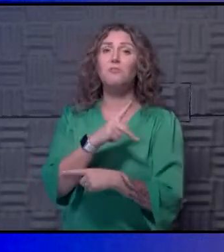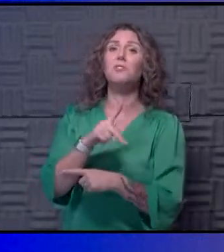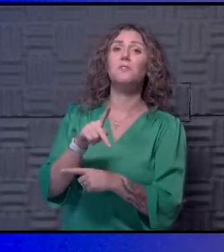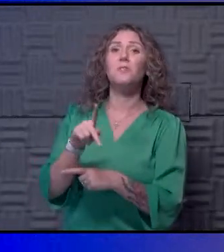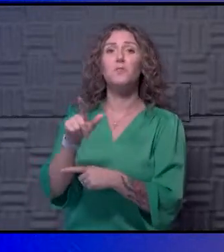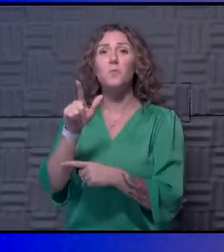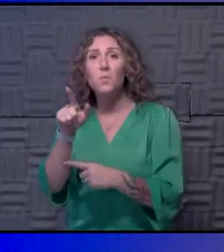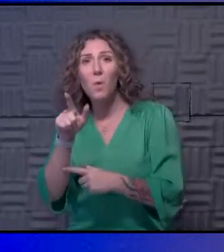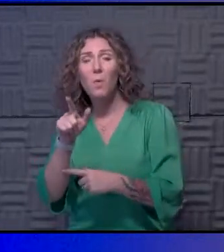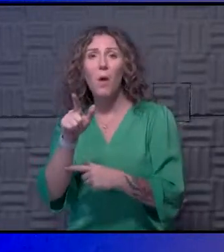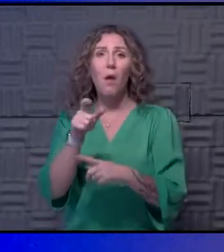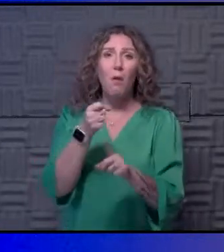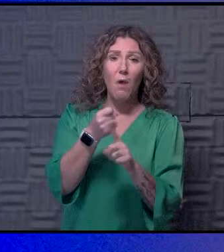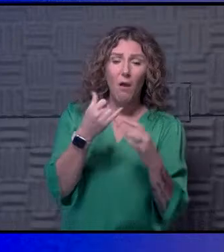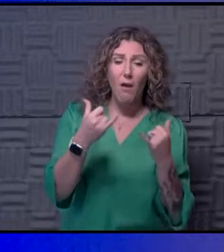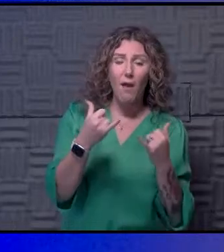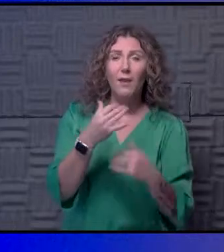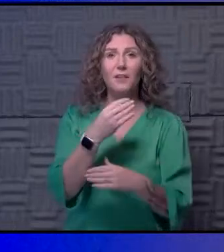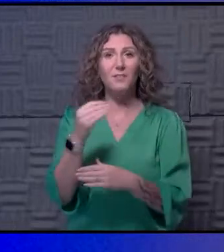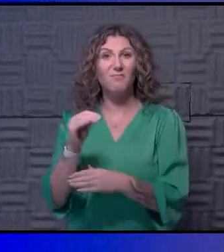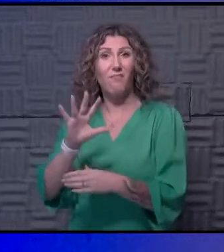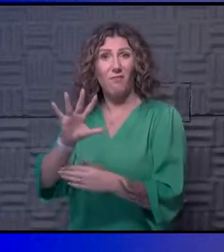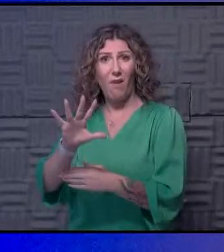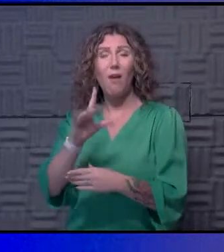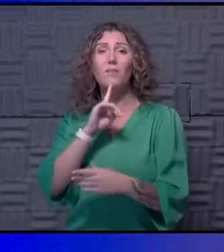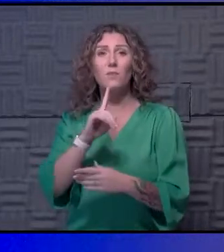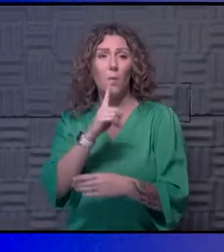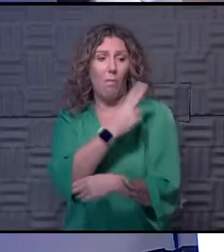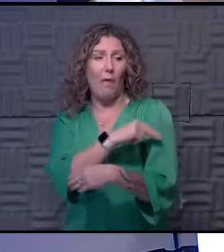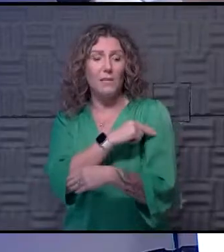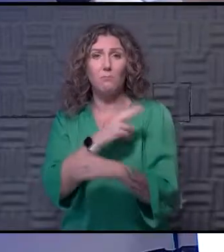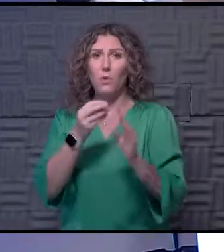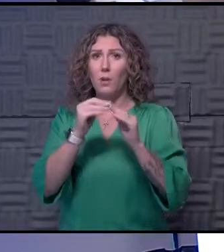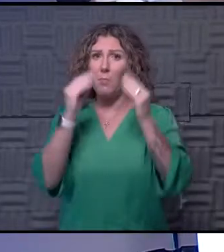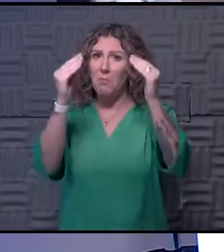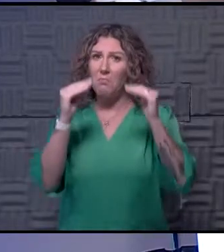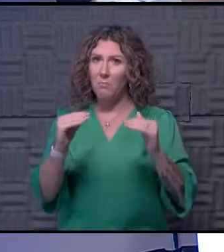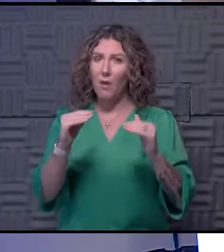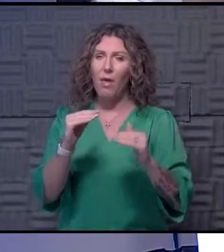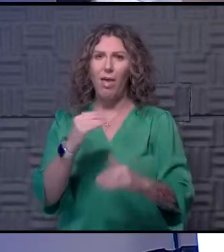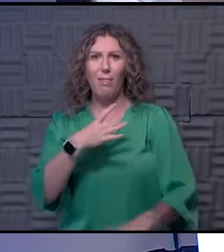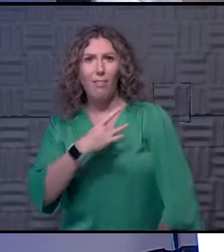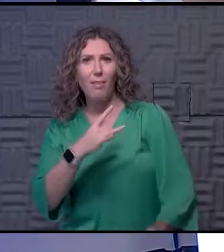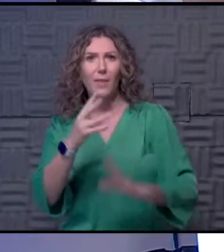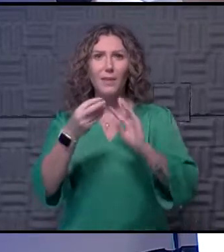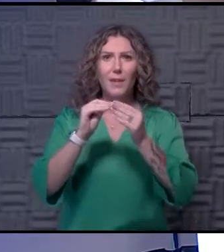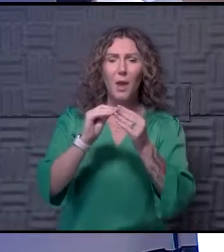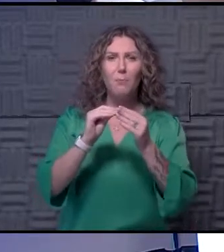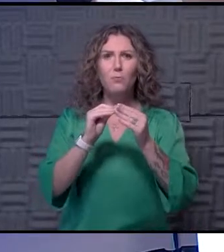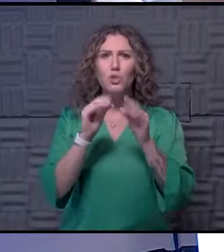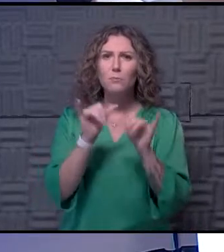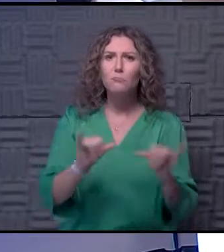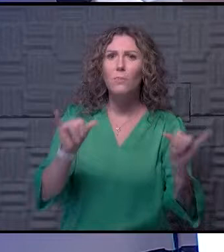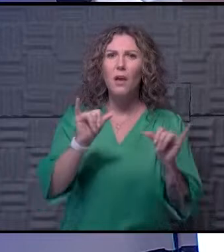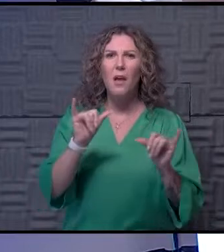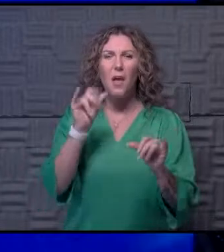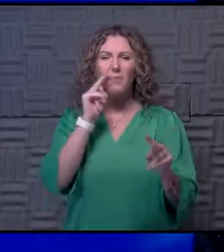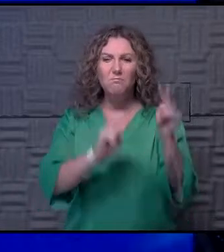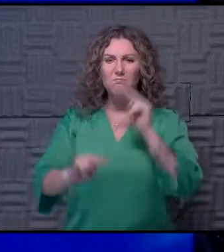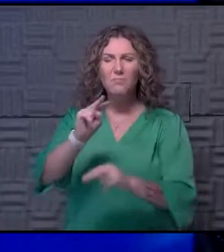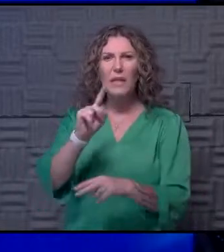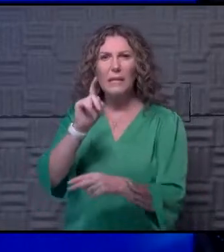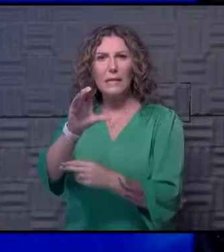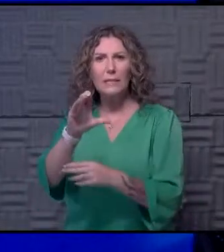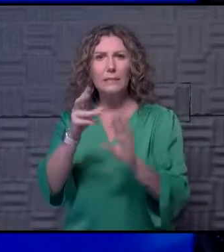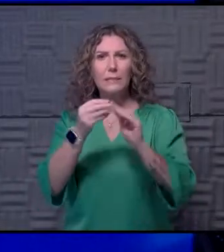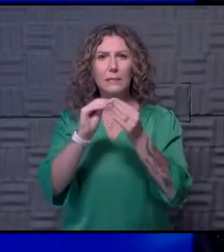So luckily, it looks like the hospitalizations right now are down. Yeah, I like those numbers. I like the trend. And I was looking at the Kansas City numbers. You know, we hit a peak of